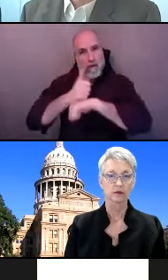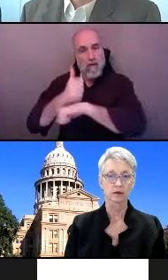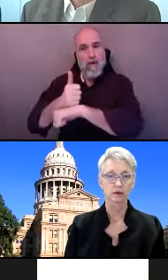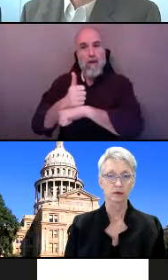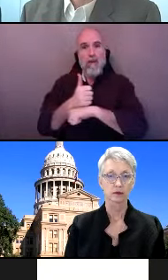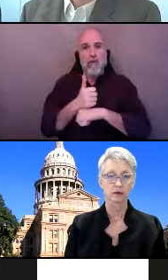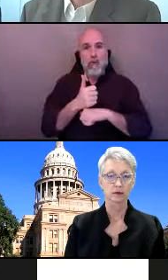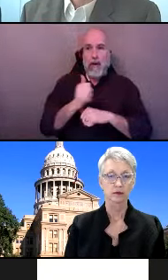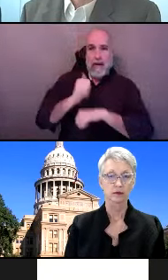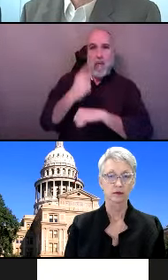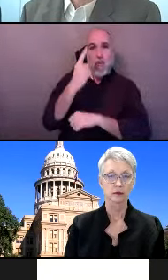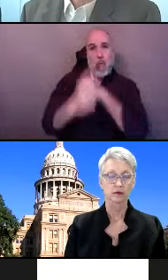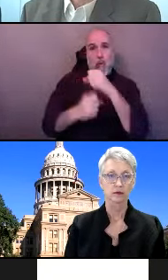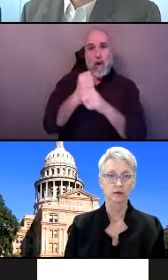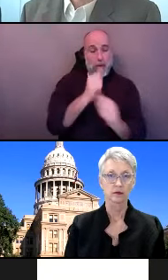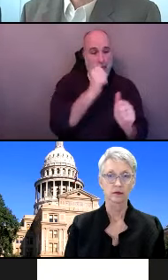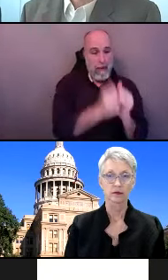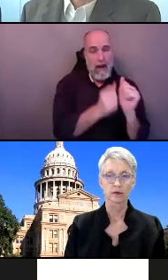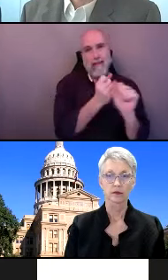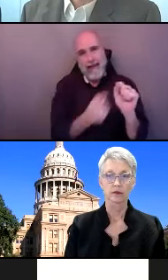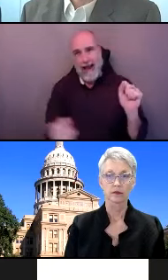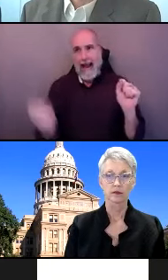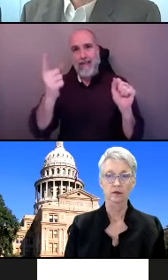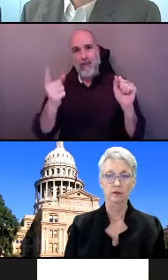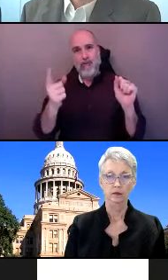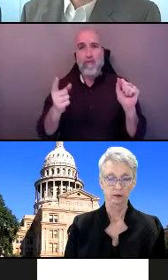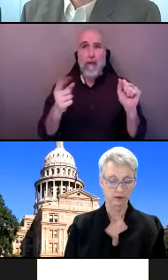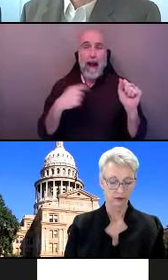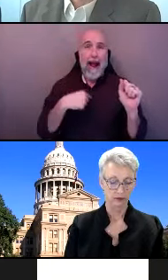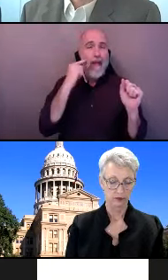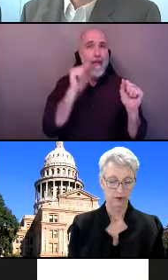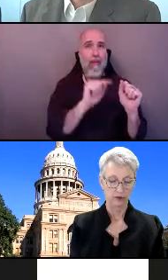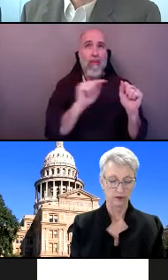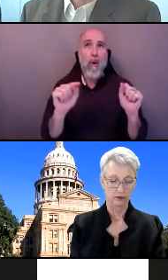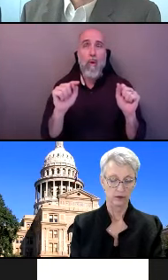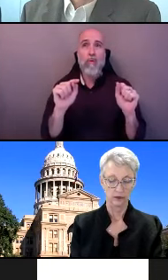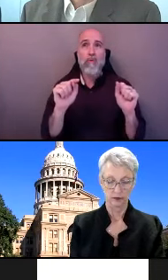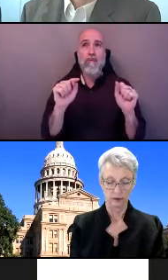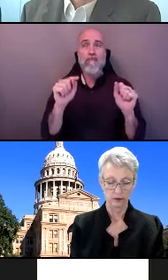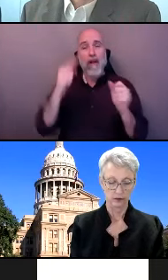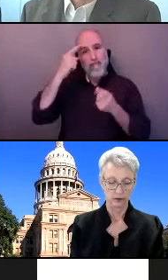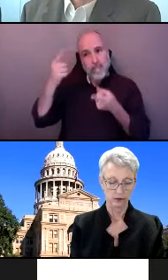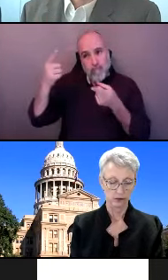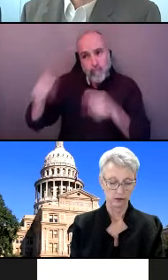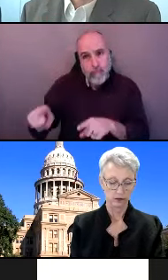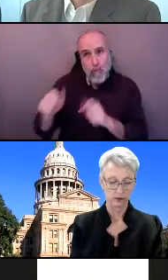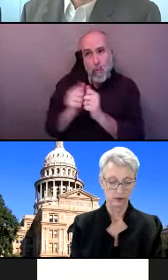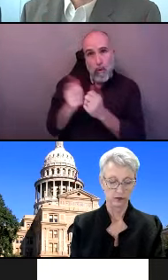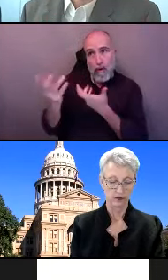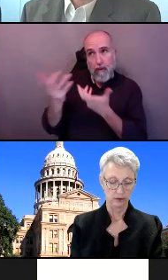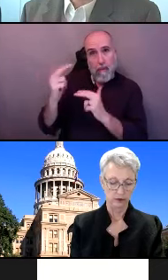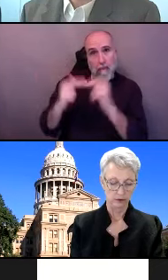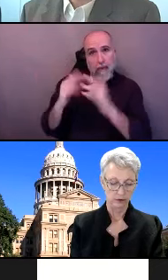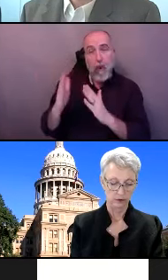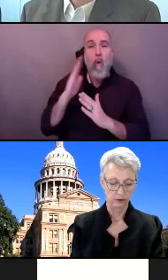it passes. I think those concessions to the builders are going to